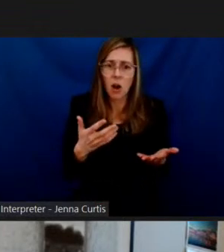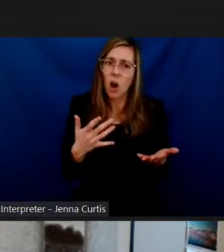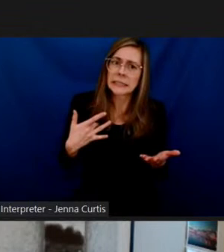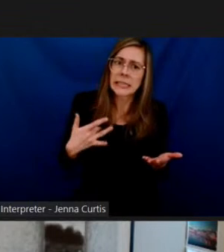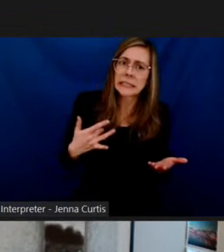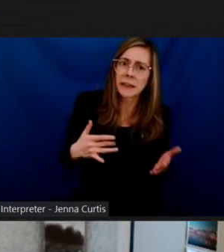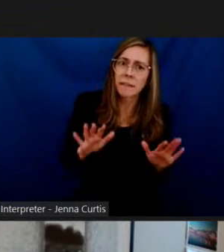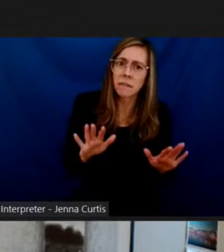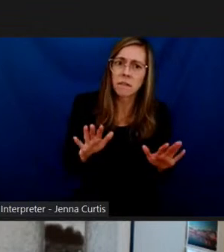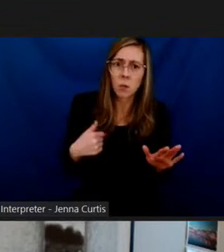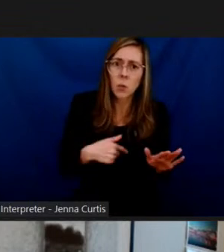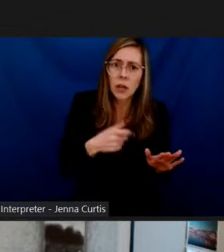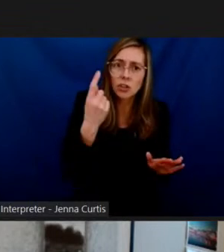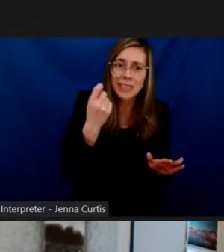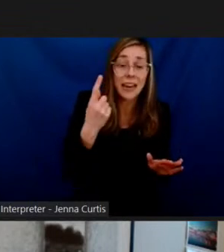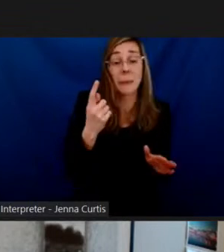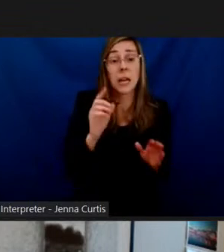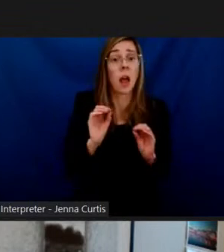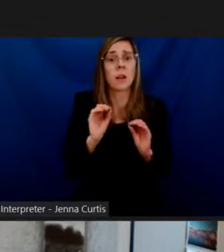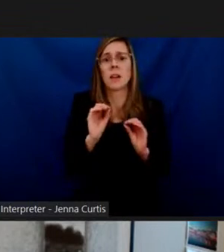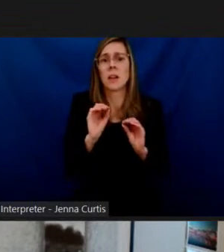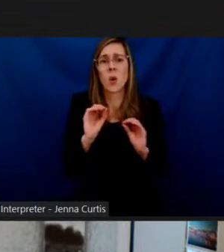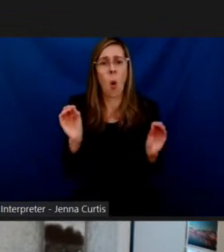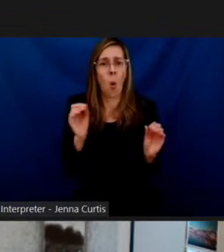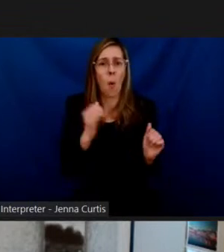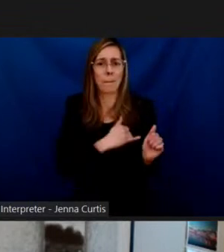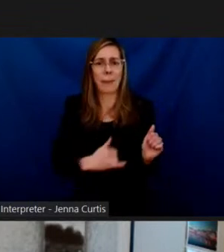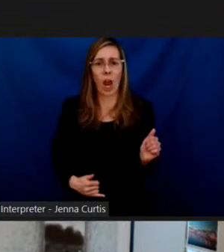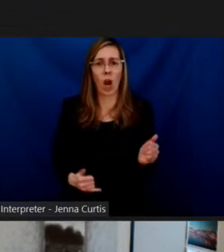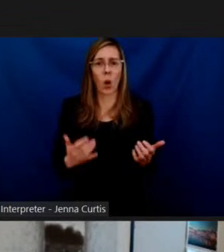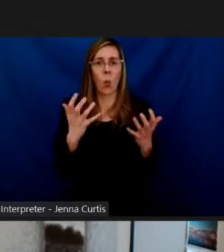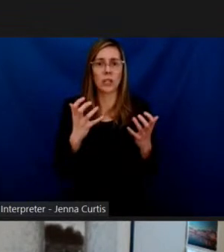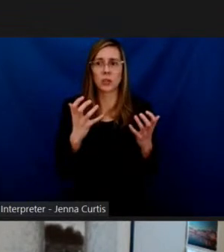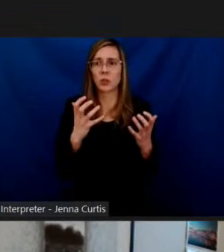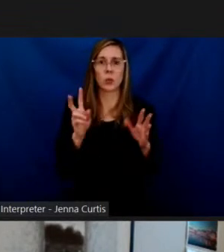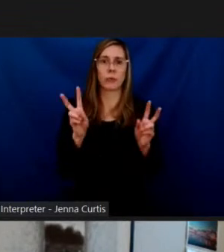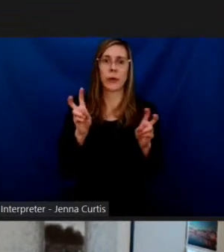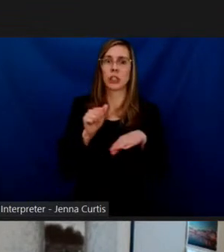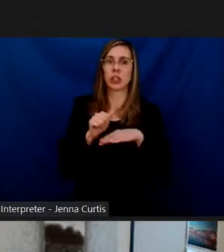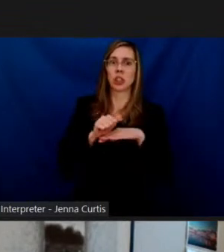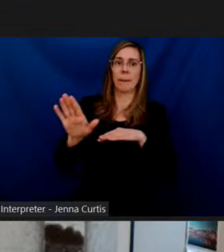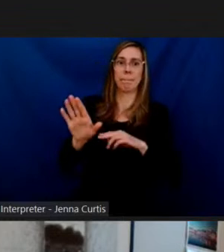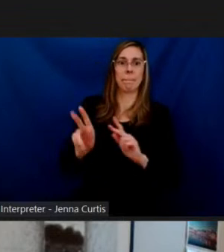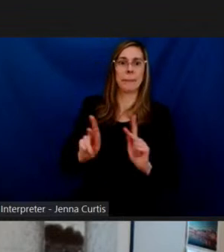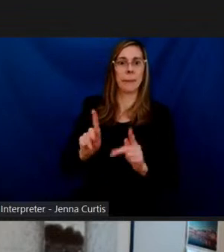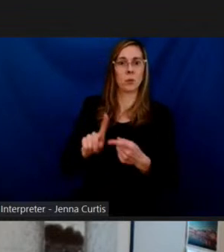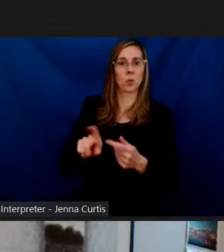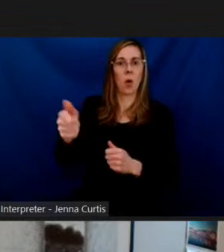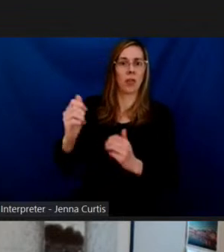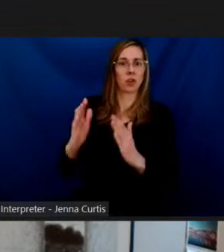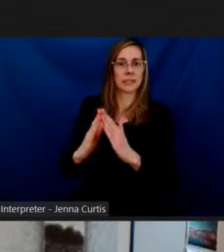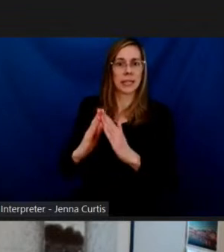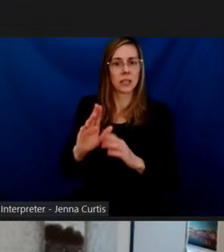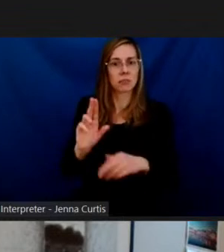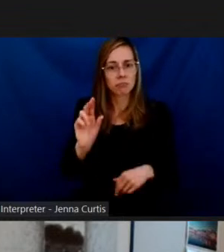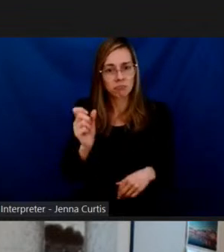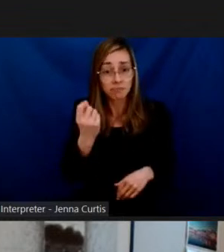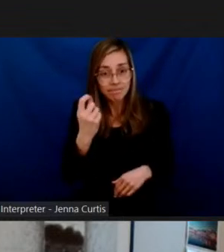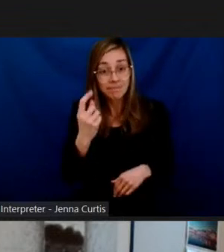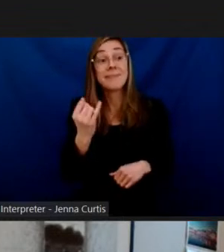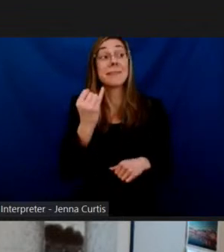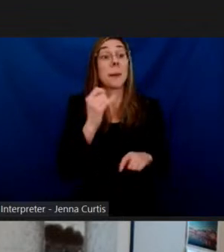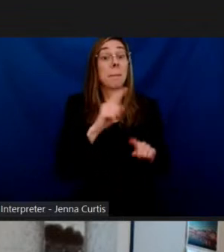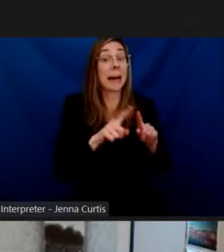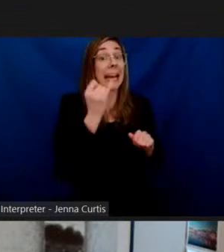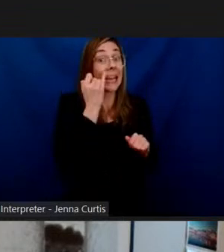homeless individuals from one community to the other. The only time we do that is if an individual in our community